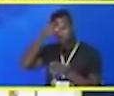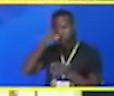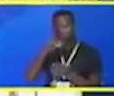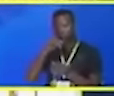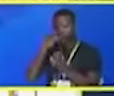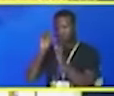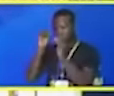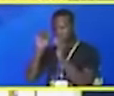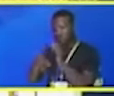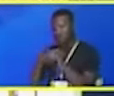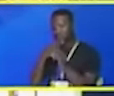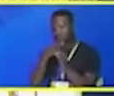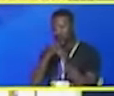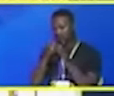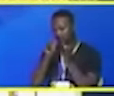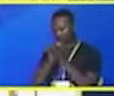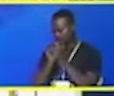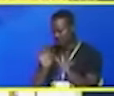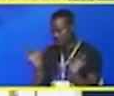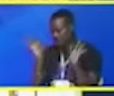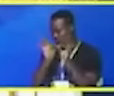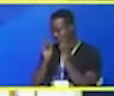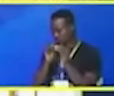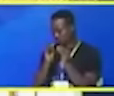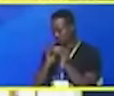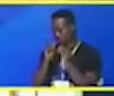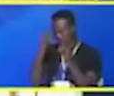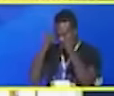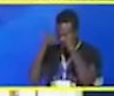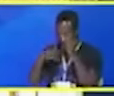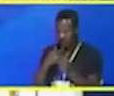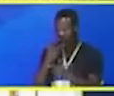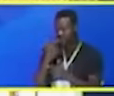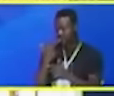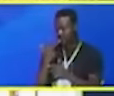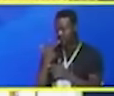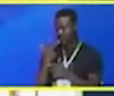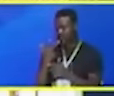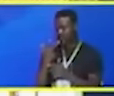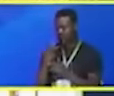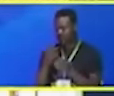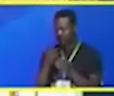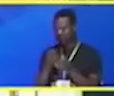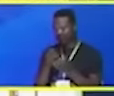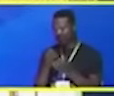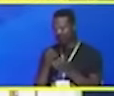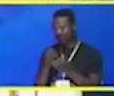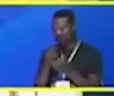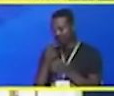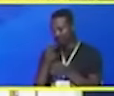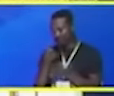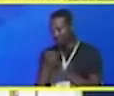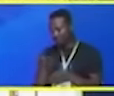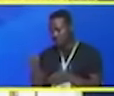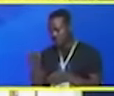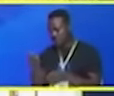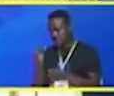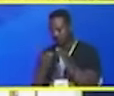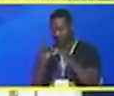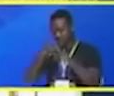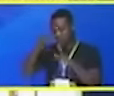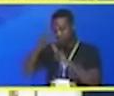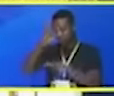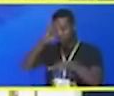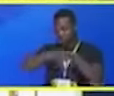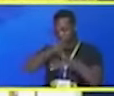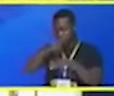that, but this is already powerful, because there are three elements. If the glory of God is upon you, it must be revealed through